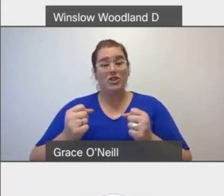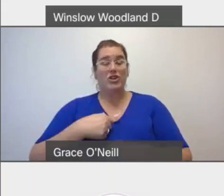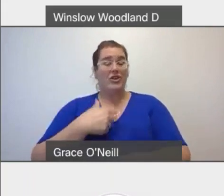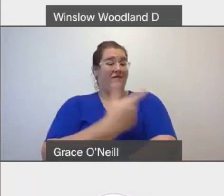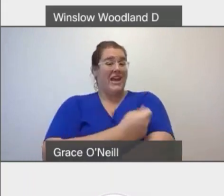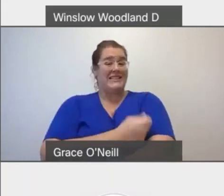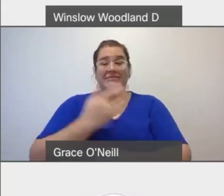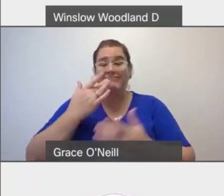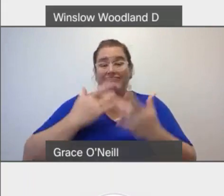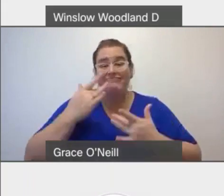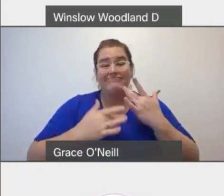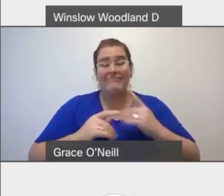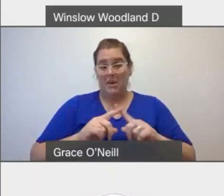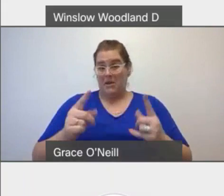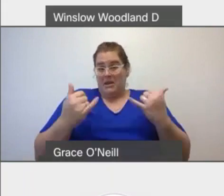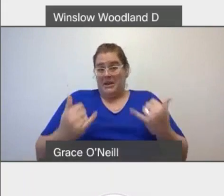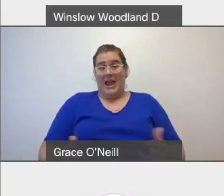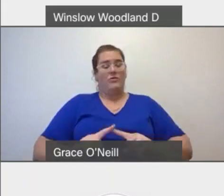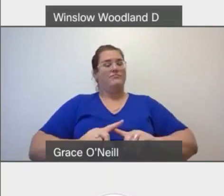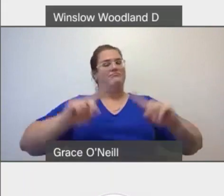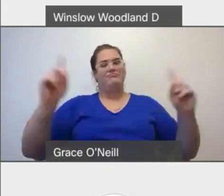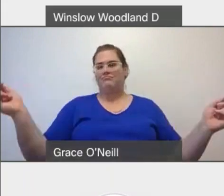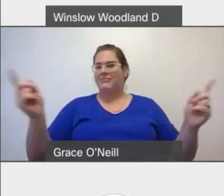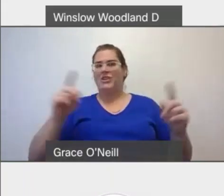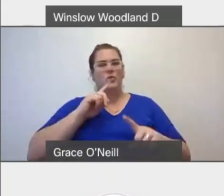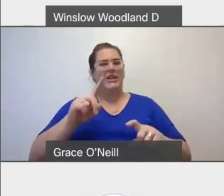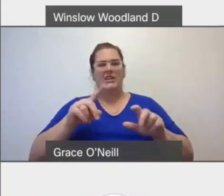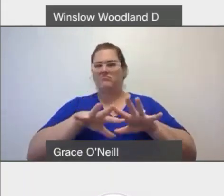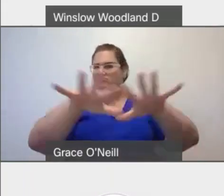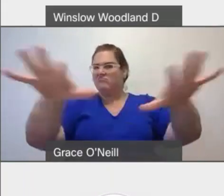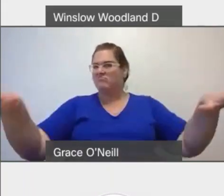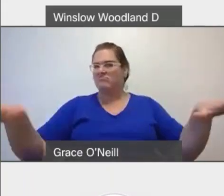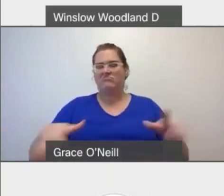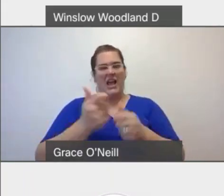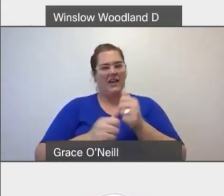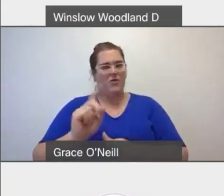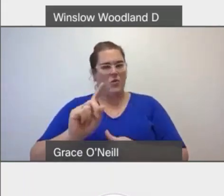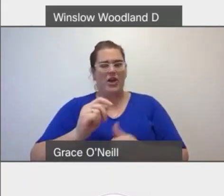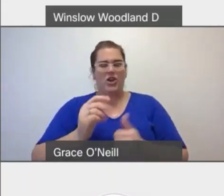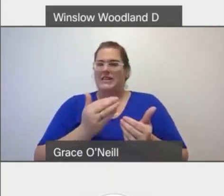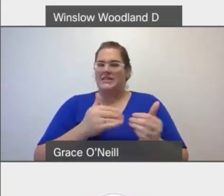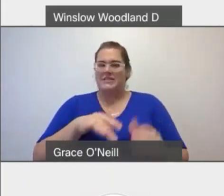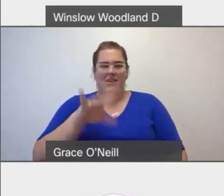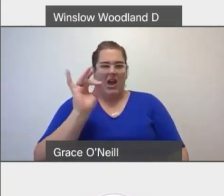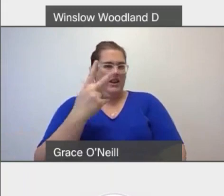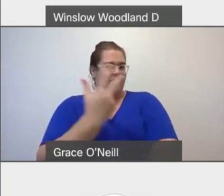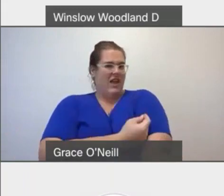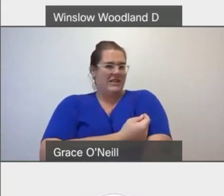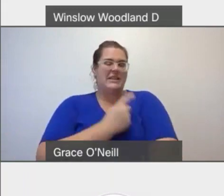availability of vaccines and accessibility is really no longer an issue. So people should be exploring that with their